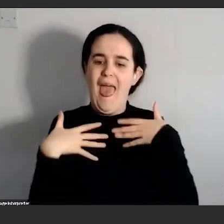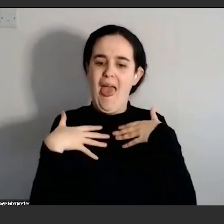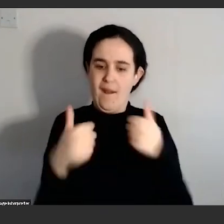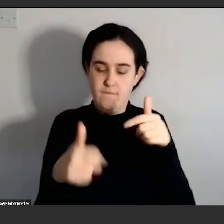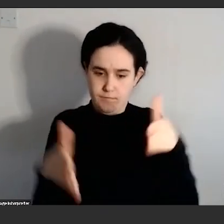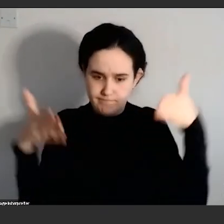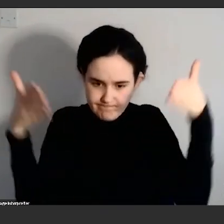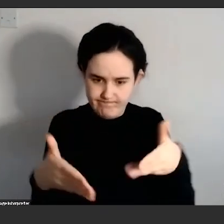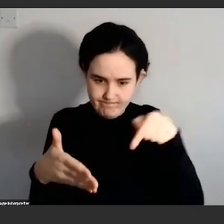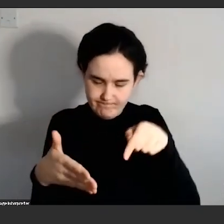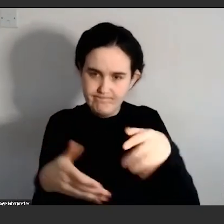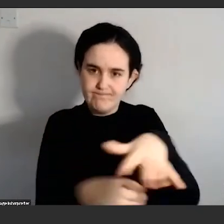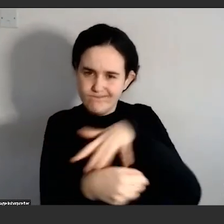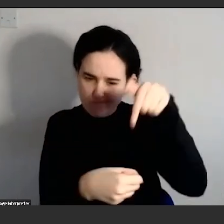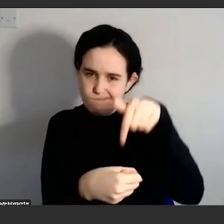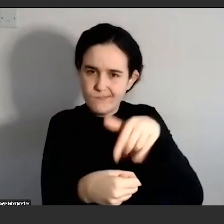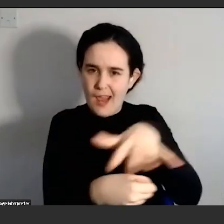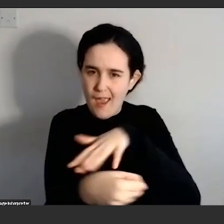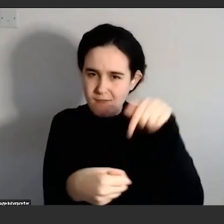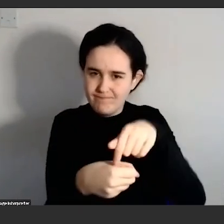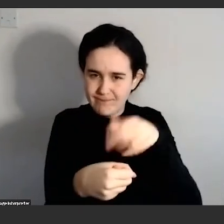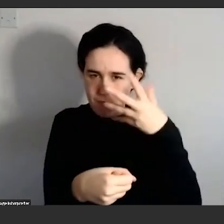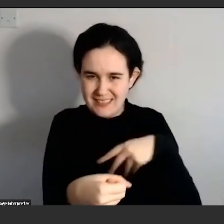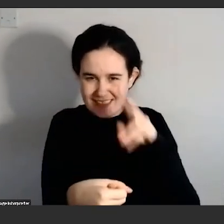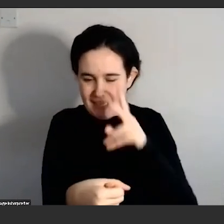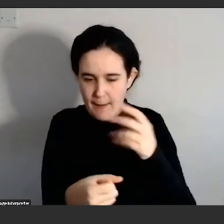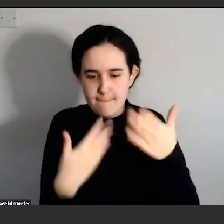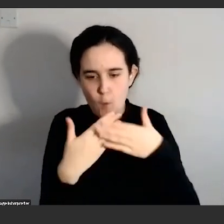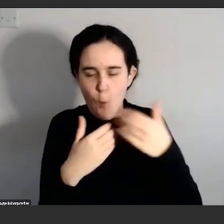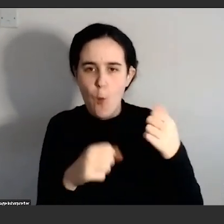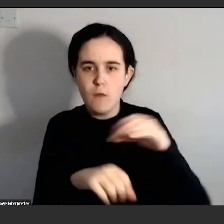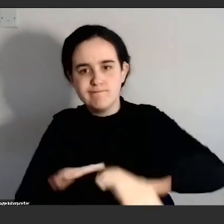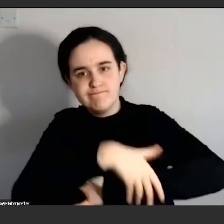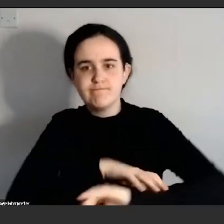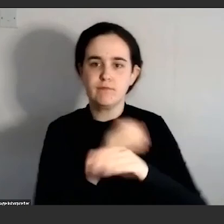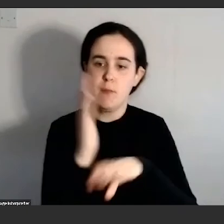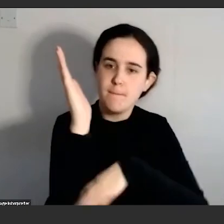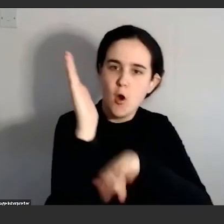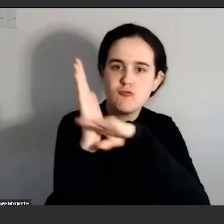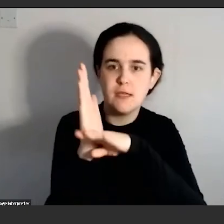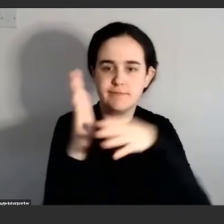themselves to do over the next period of time. And then we from